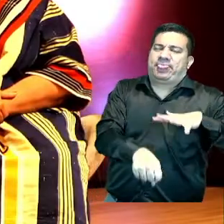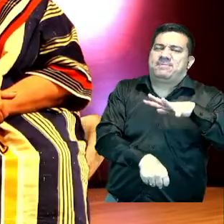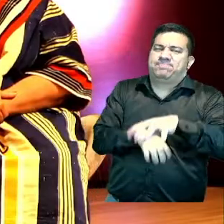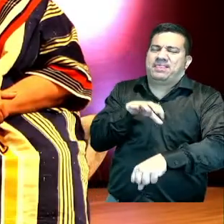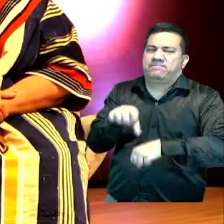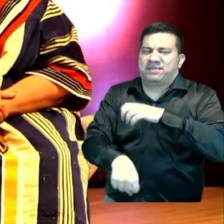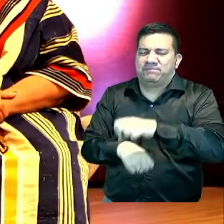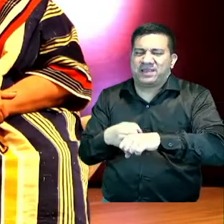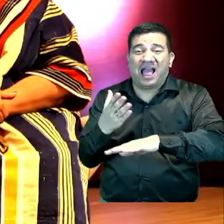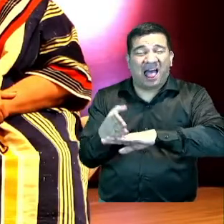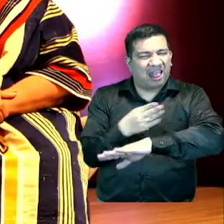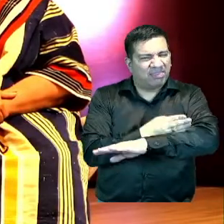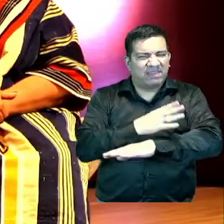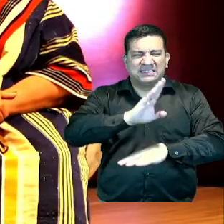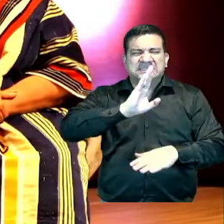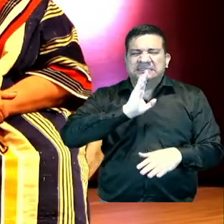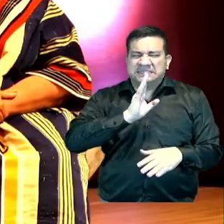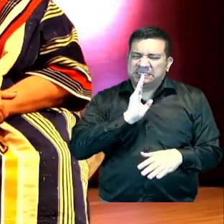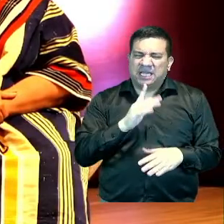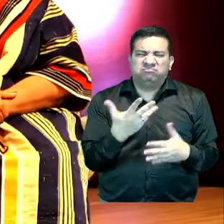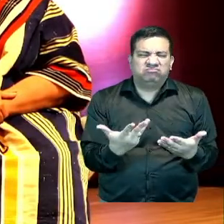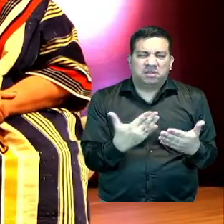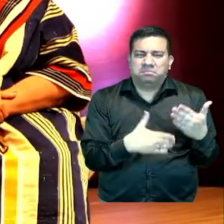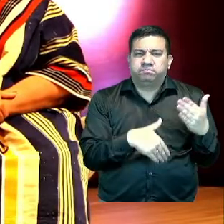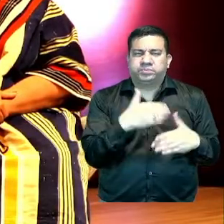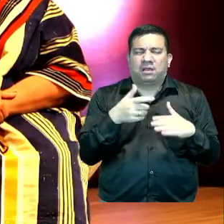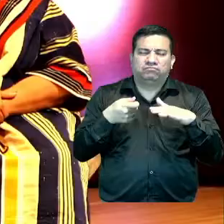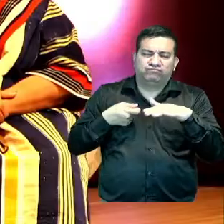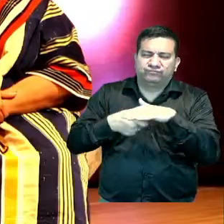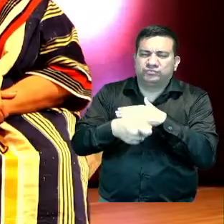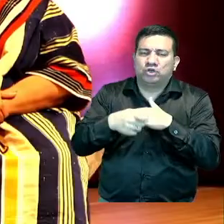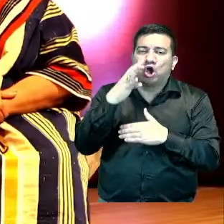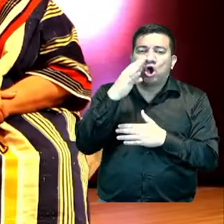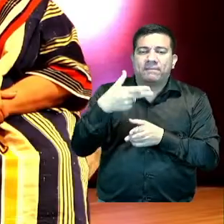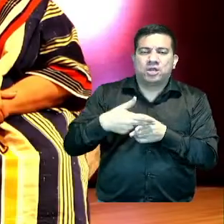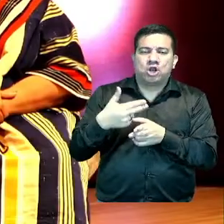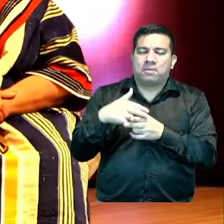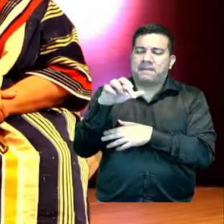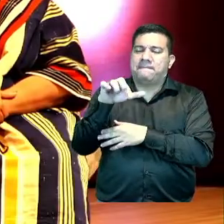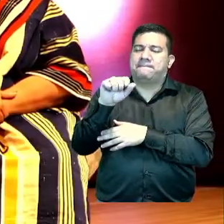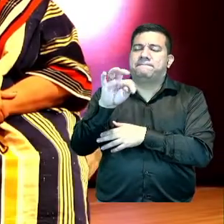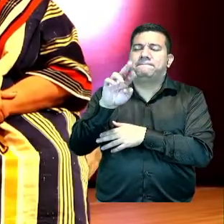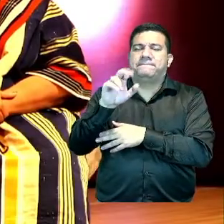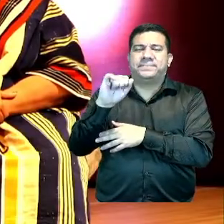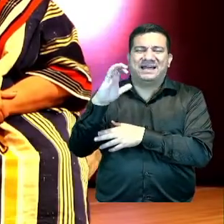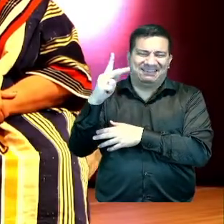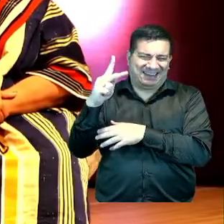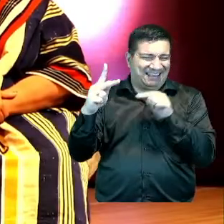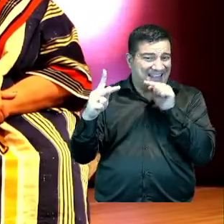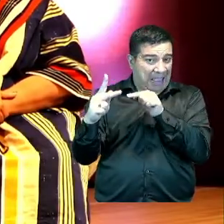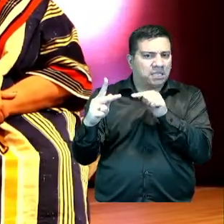basically that started with a murder of Patri Lumumba.